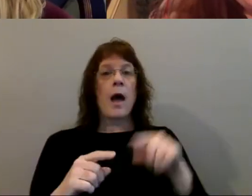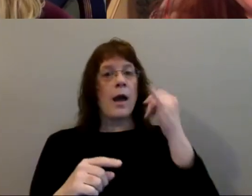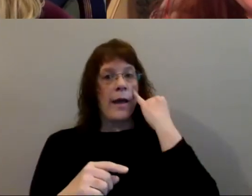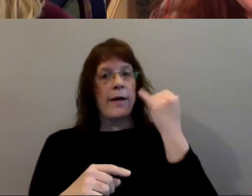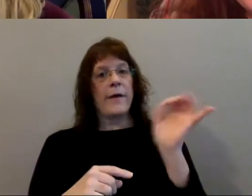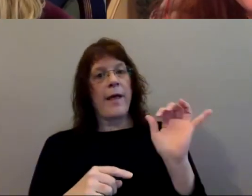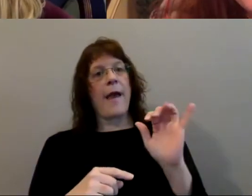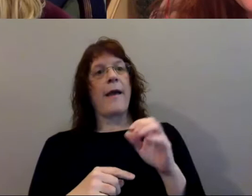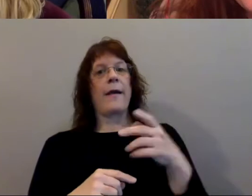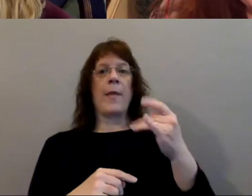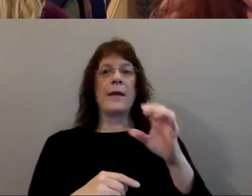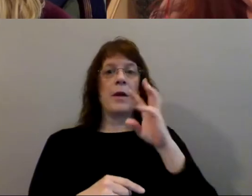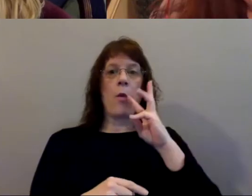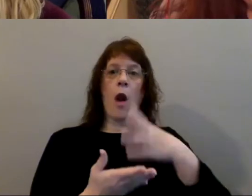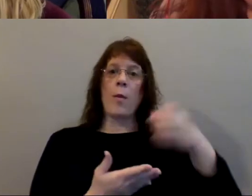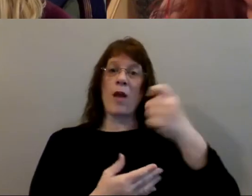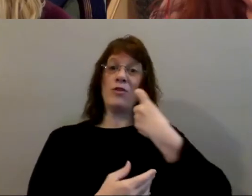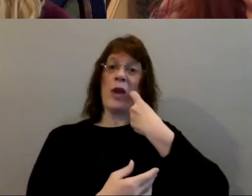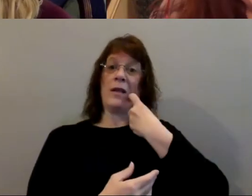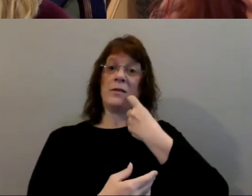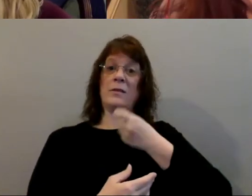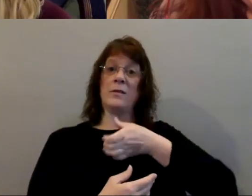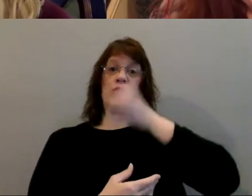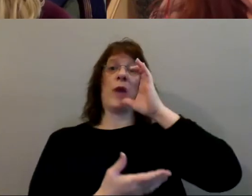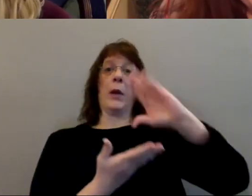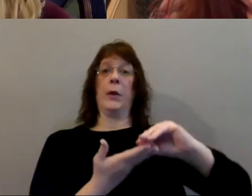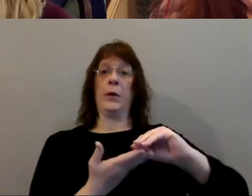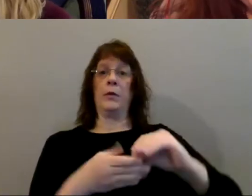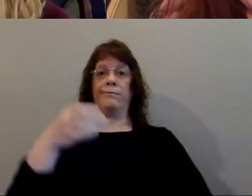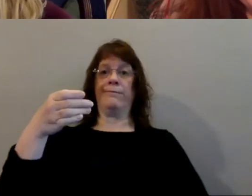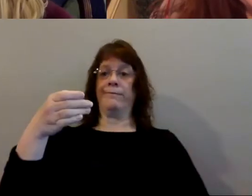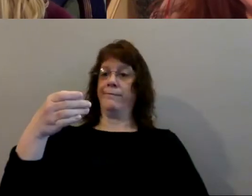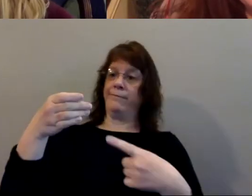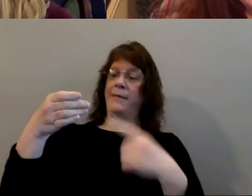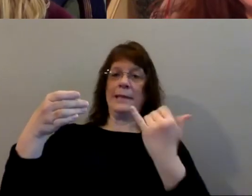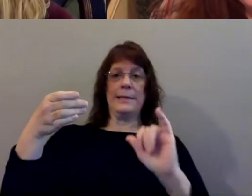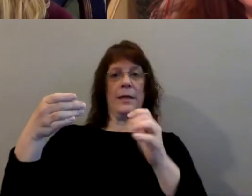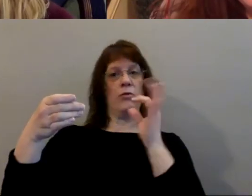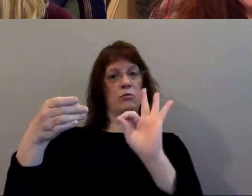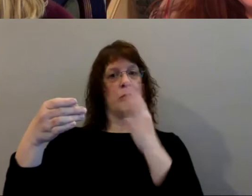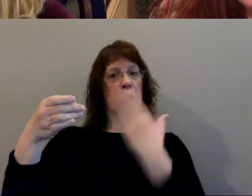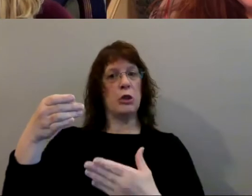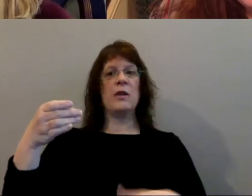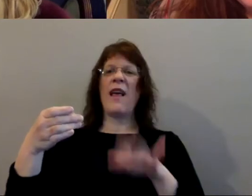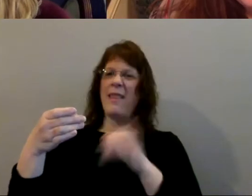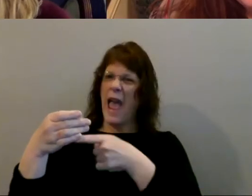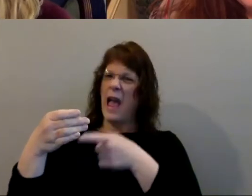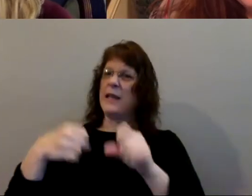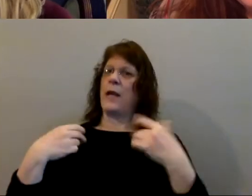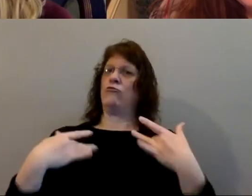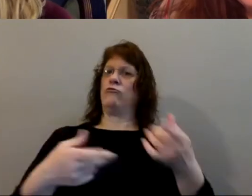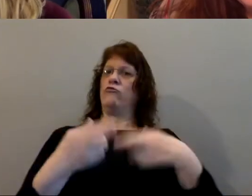a plastic water bottle that you've just drank out of and it's pretty good shape, that's the stuff that we can usually